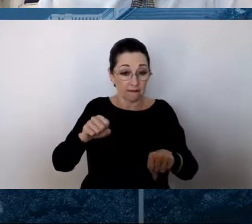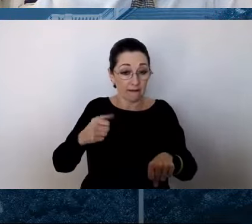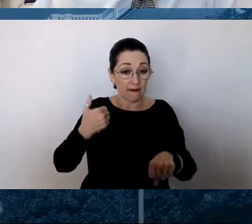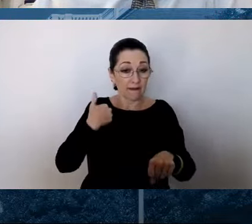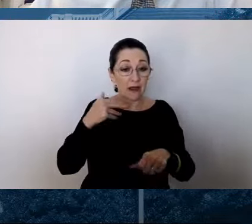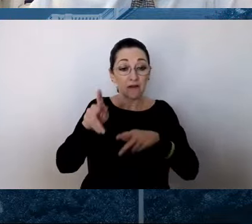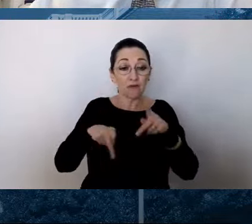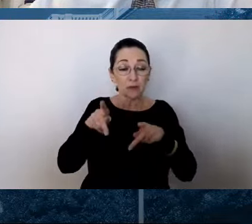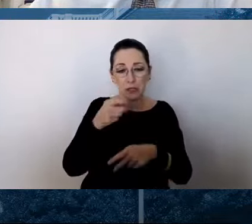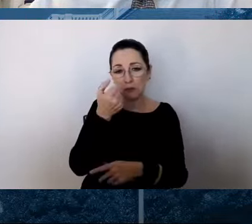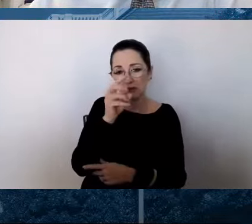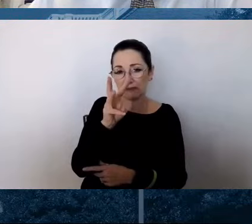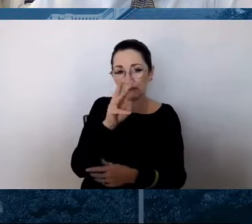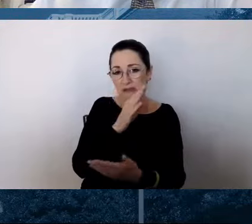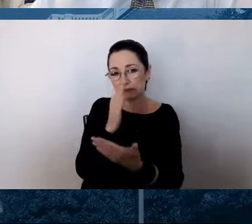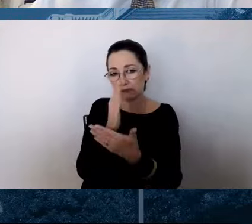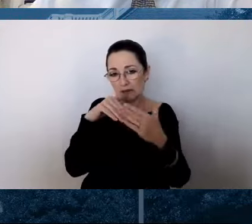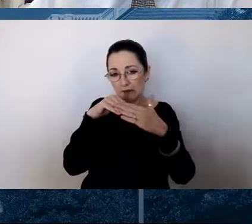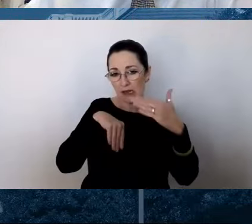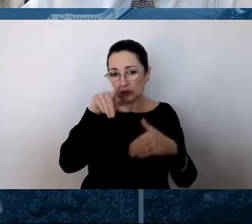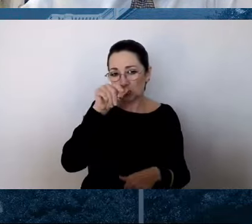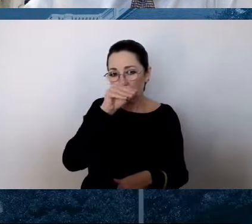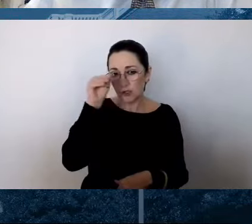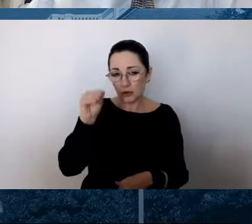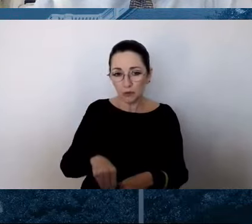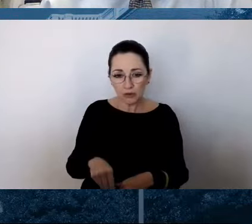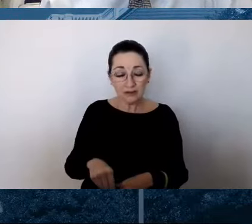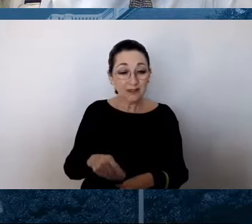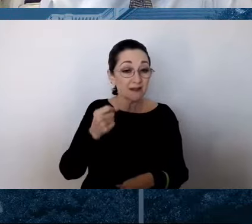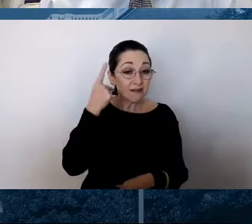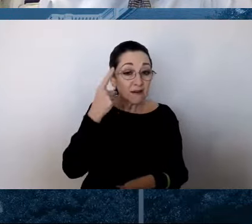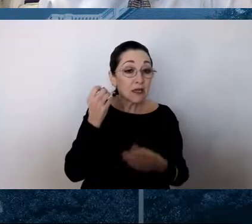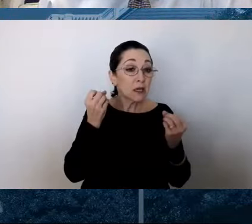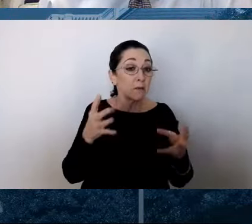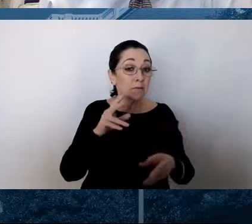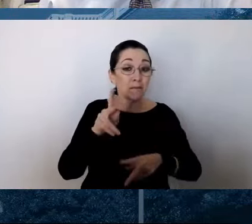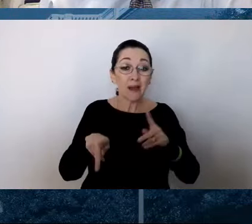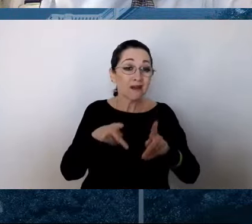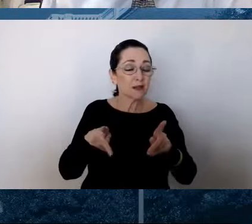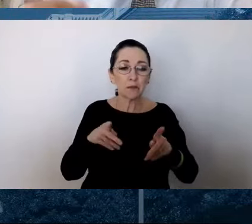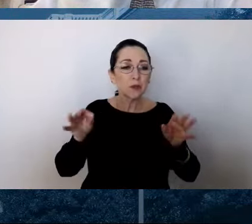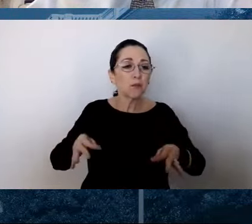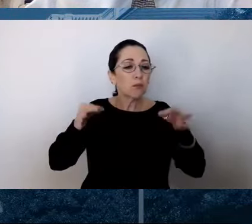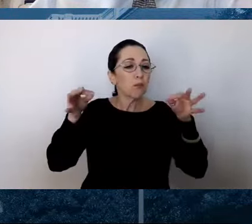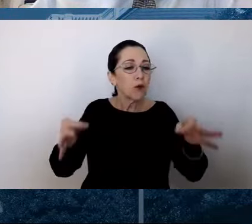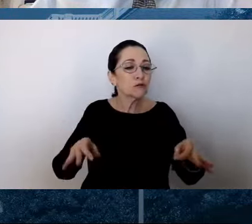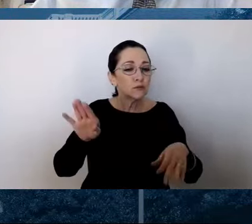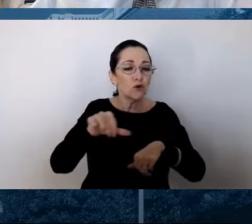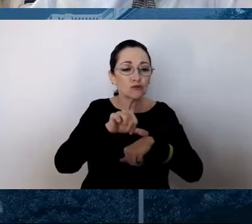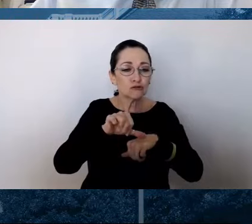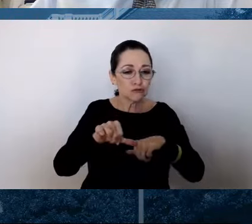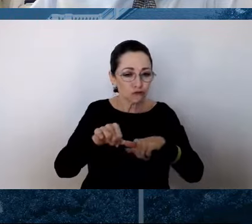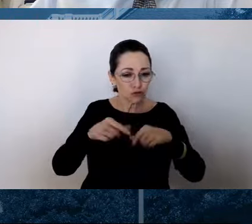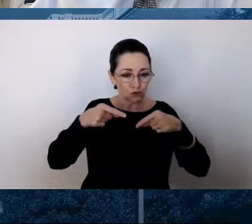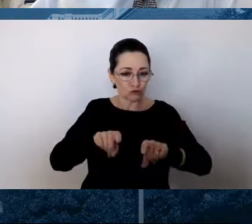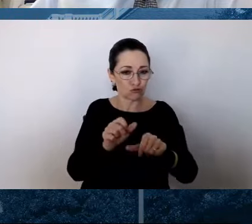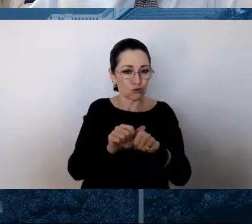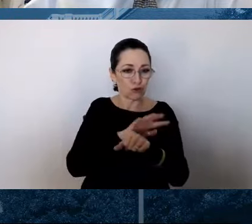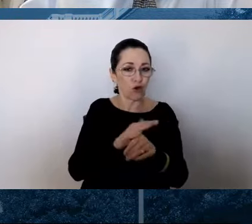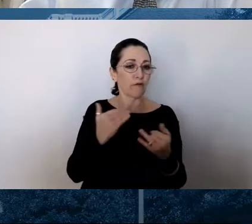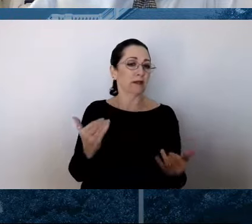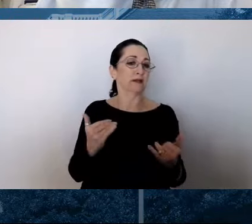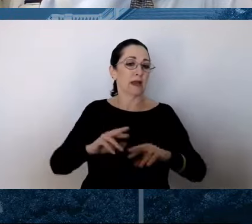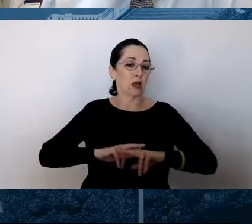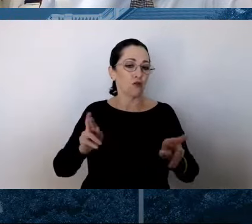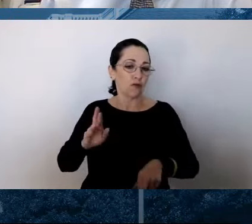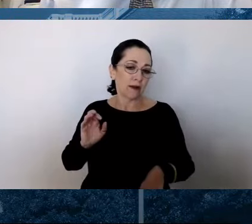said, there was a lot of delayed care during COVID. There's people that are going back for, procedures, healthcare